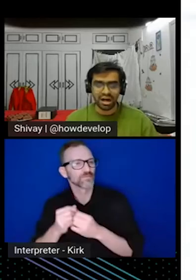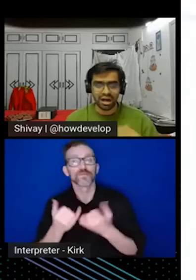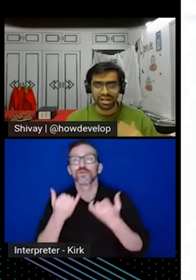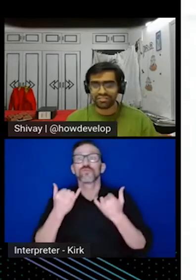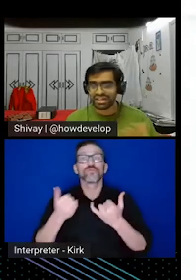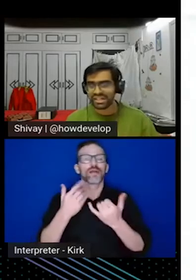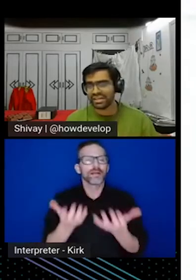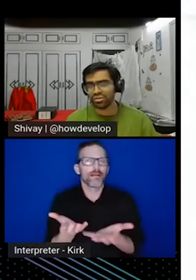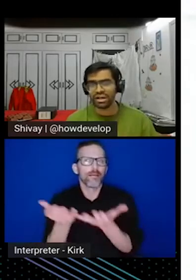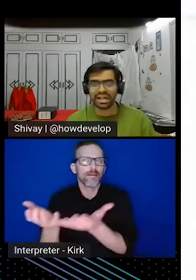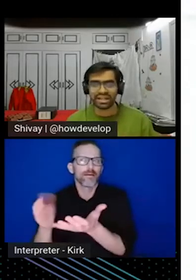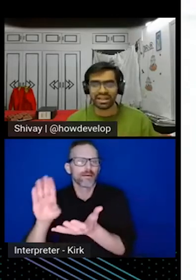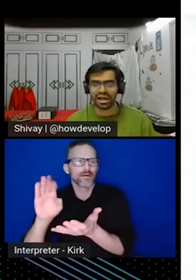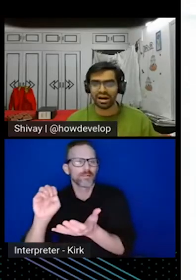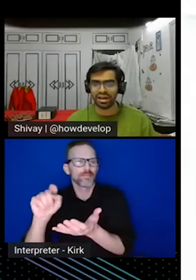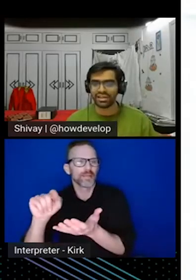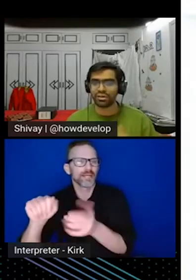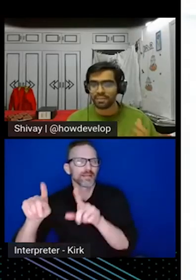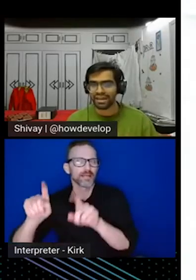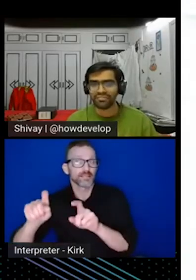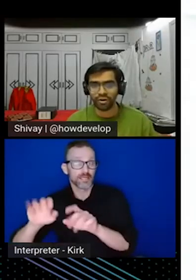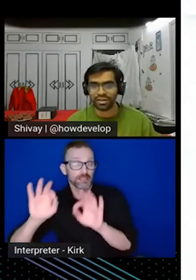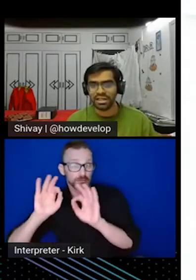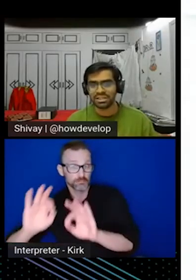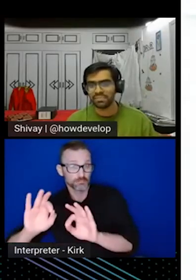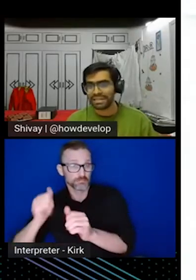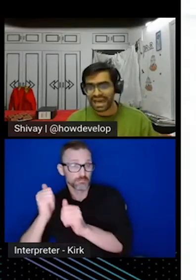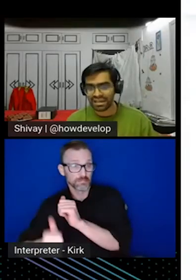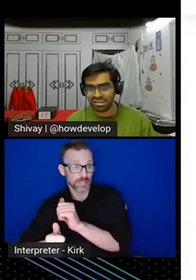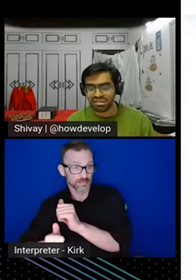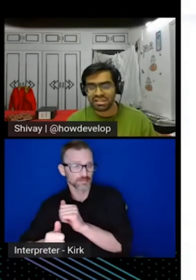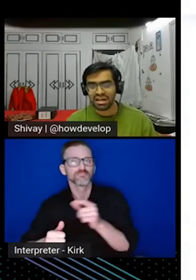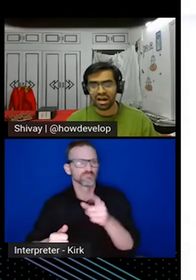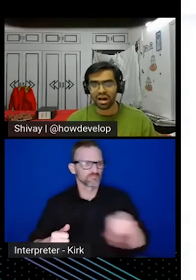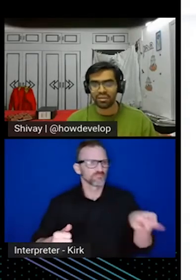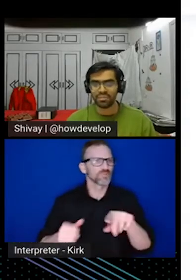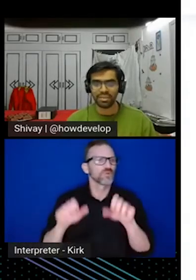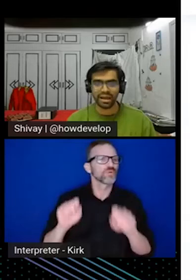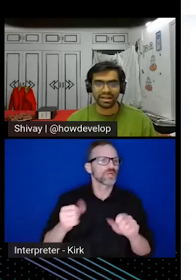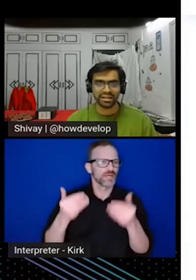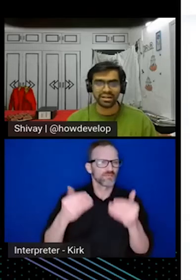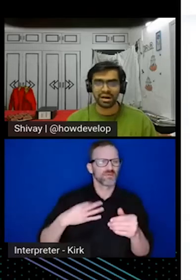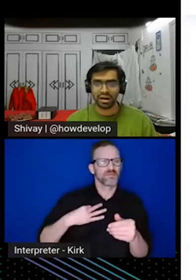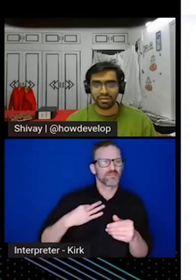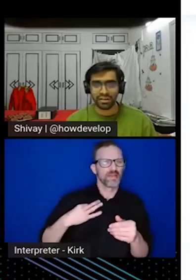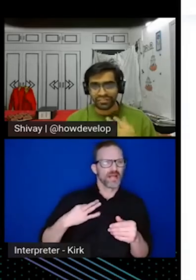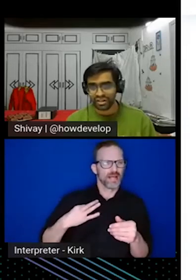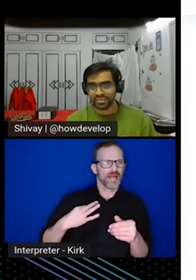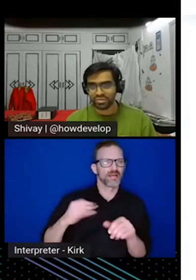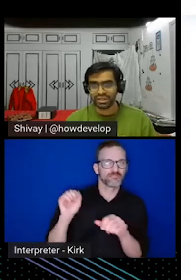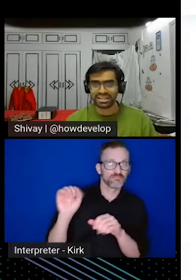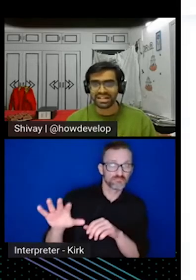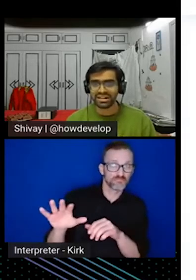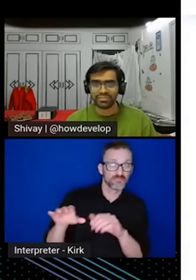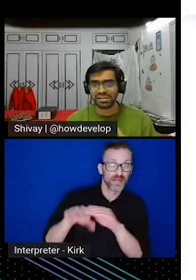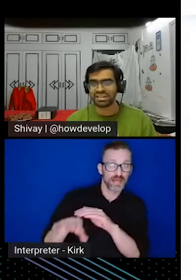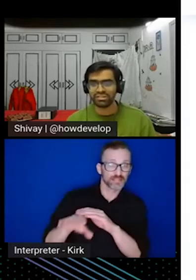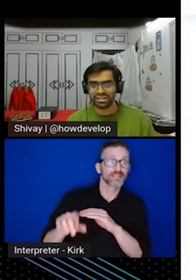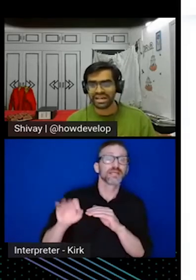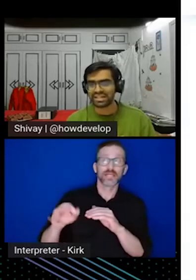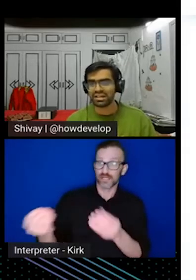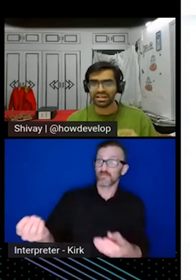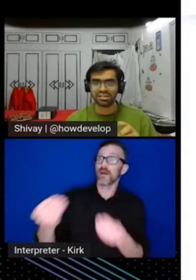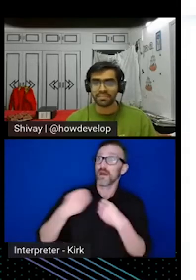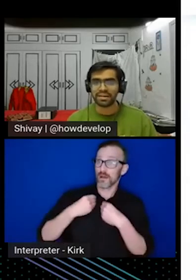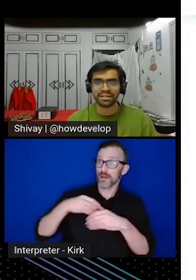can definitely go ahead and apply for the beta access. And if you're able to get that, basically